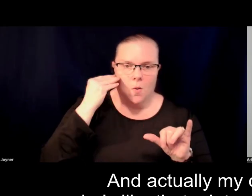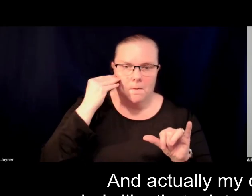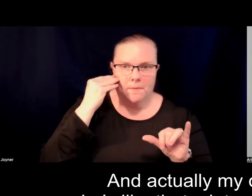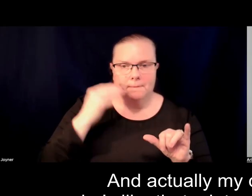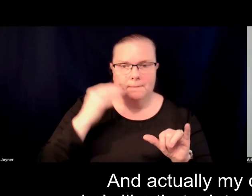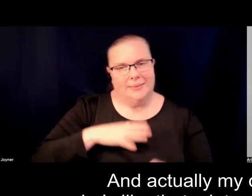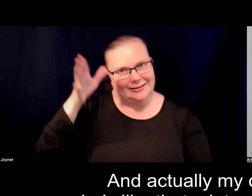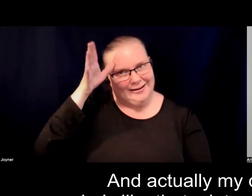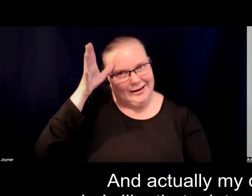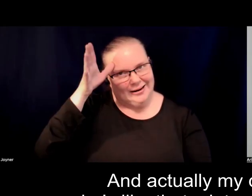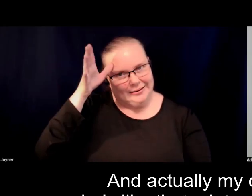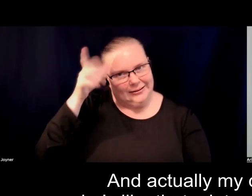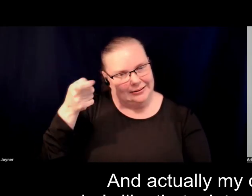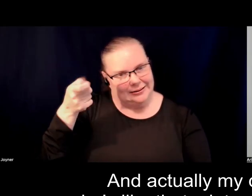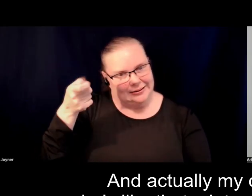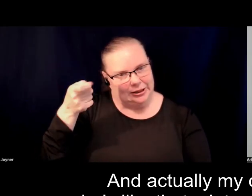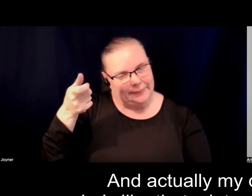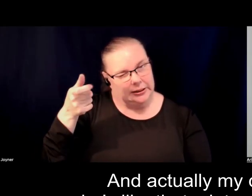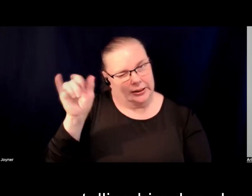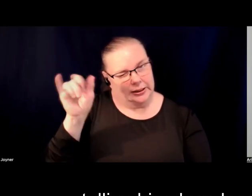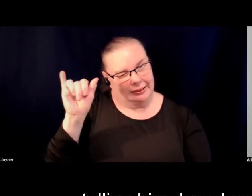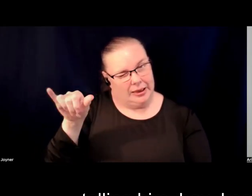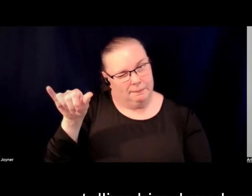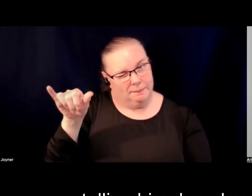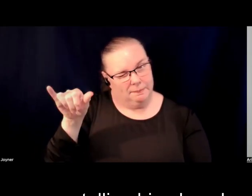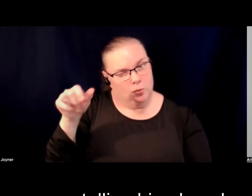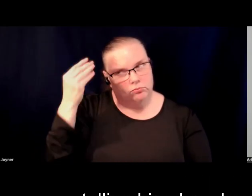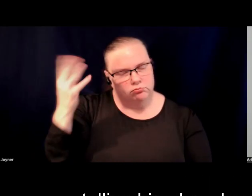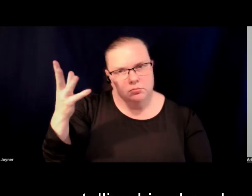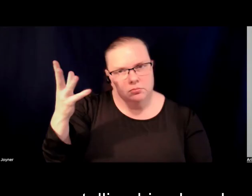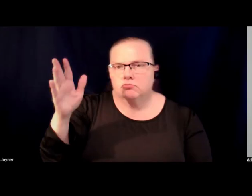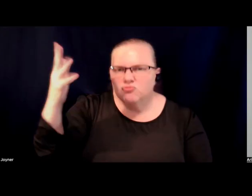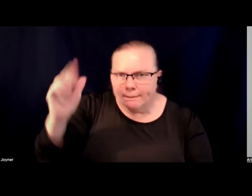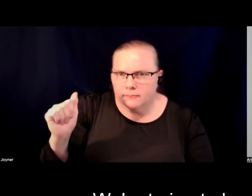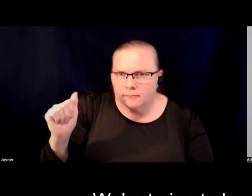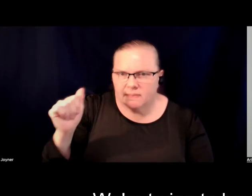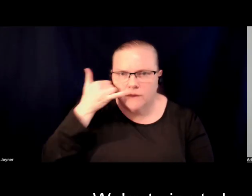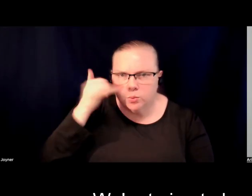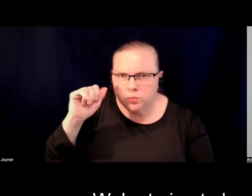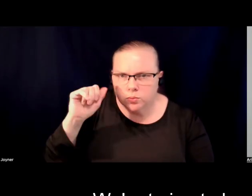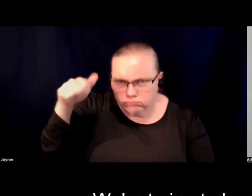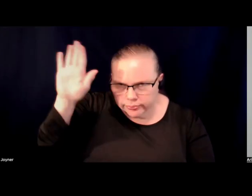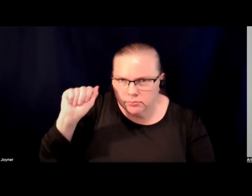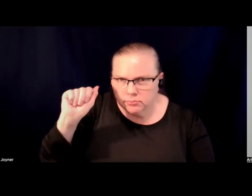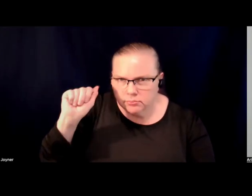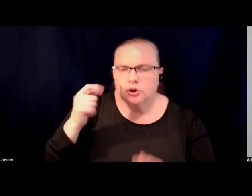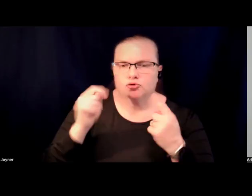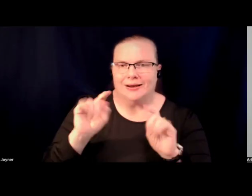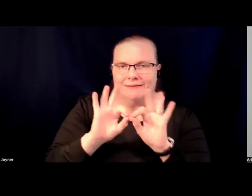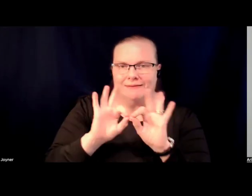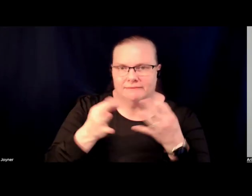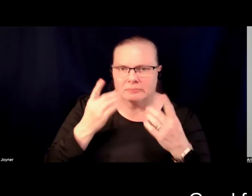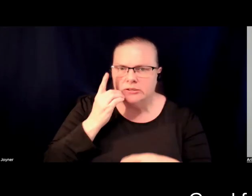is a little bit he's like that a lot. We have to keep telling him, hey, put the phone away. We're trying to have a family dinner. You